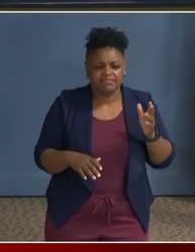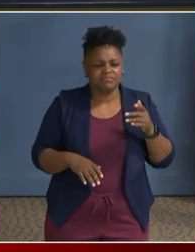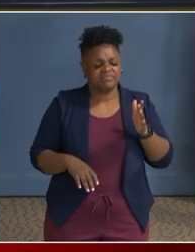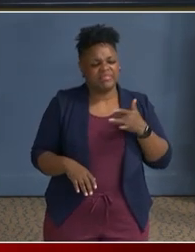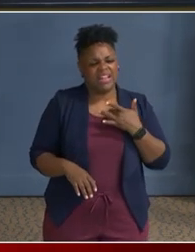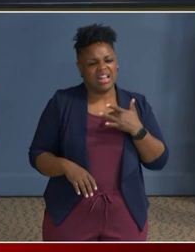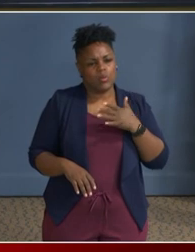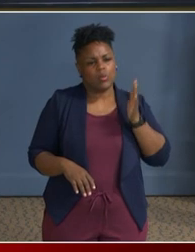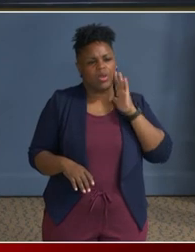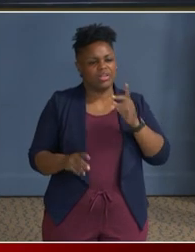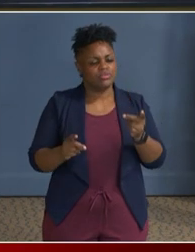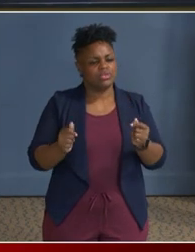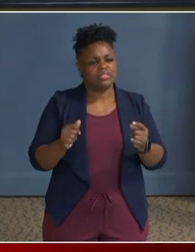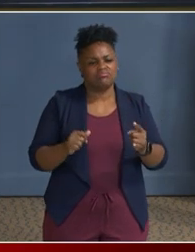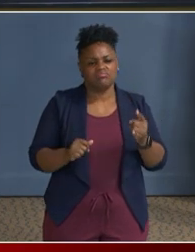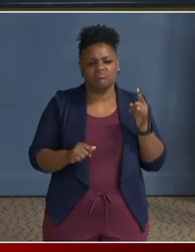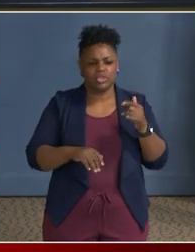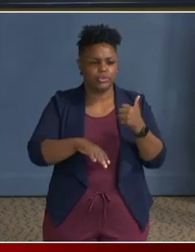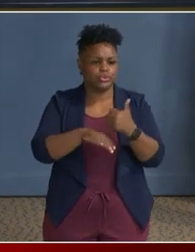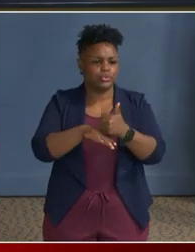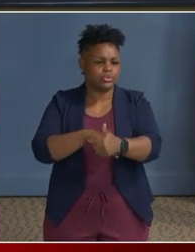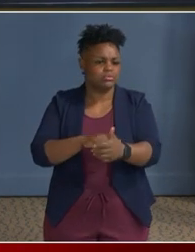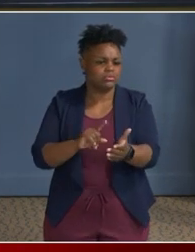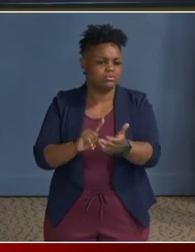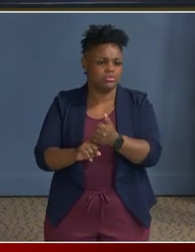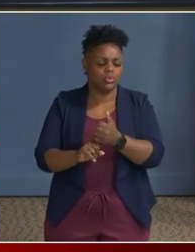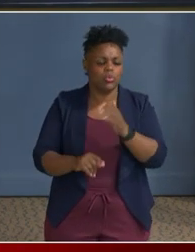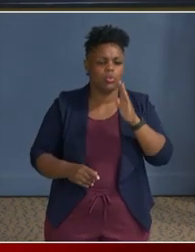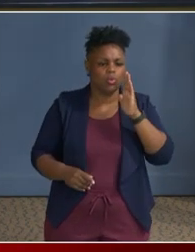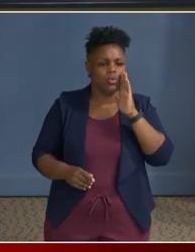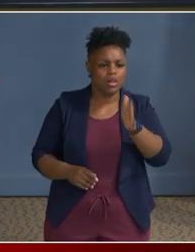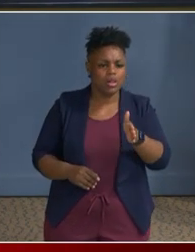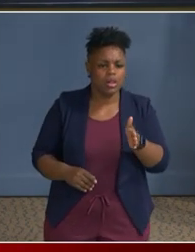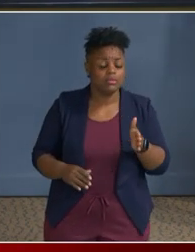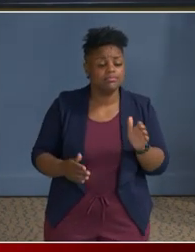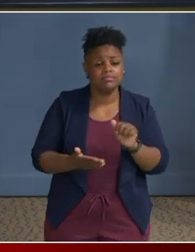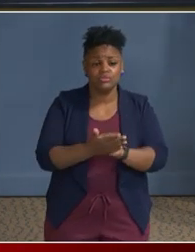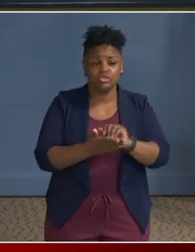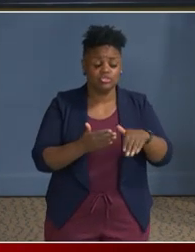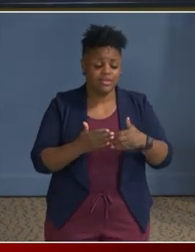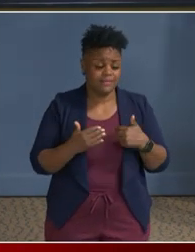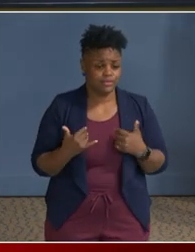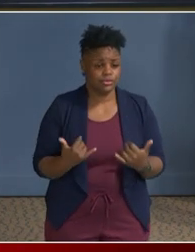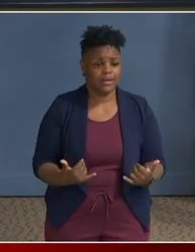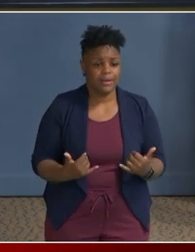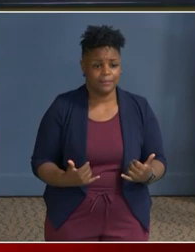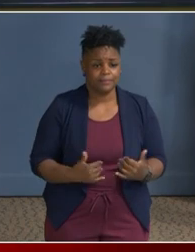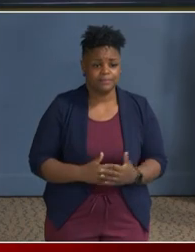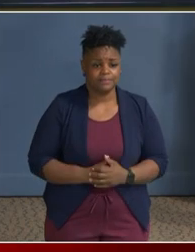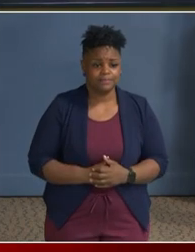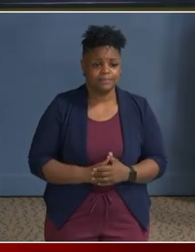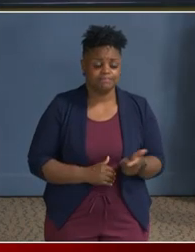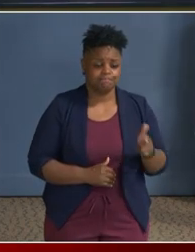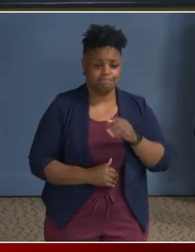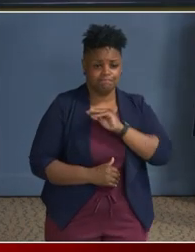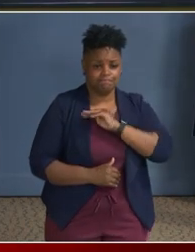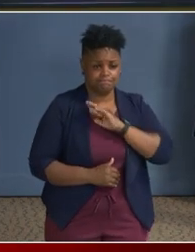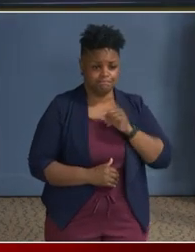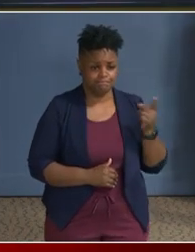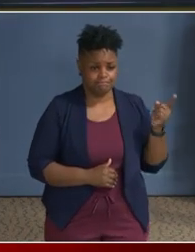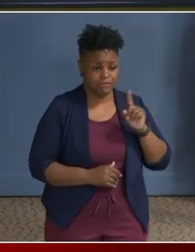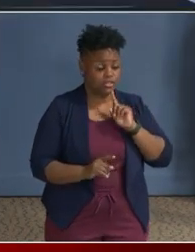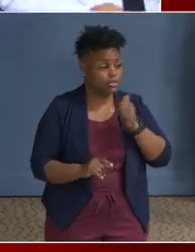swift closure. That's all I have with regards to public safety updates, Mayor, and we can turn it over for any questions that you all might